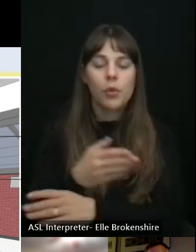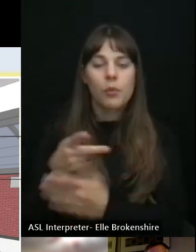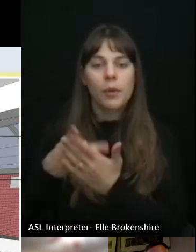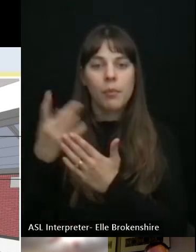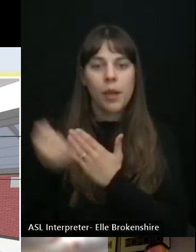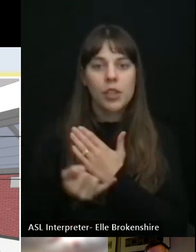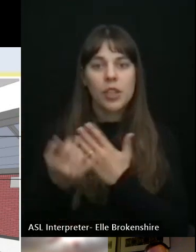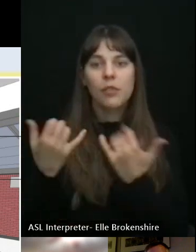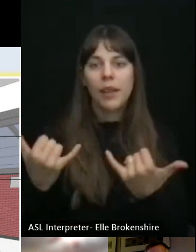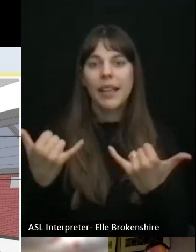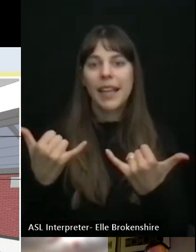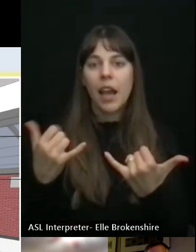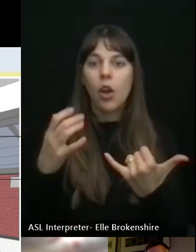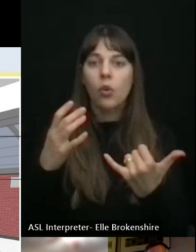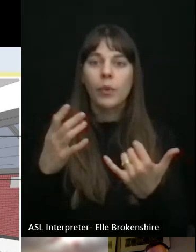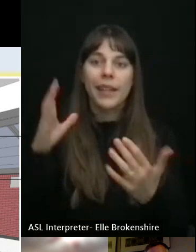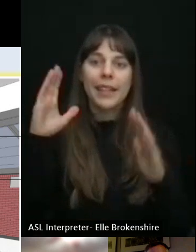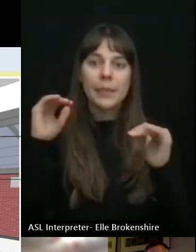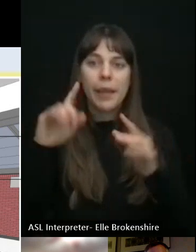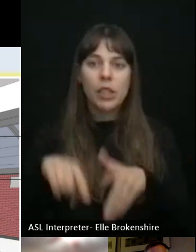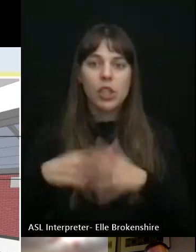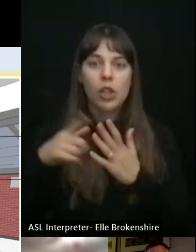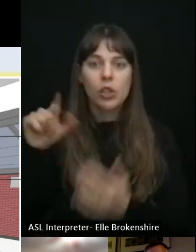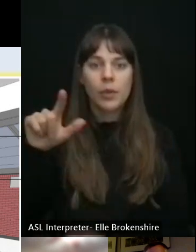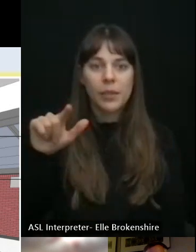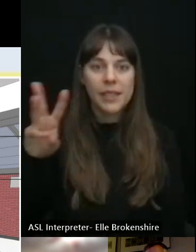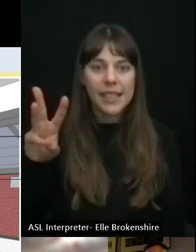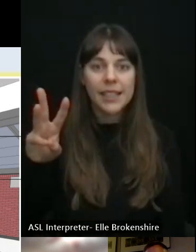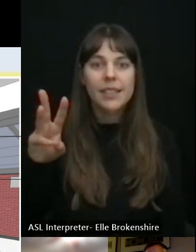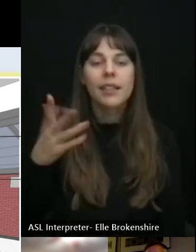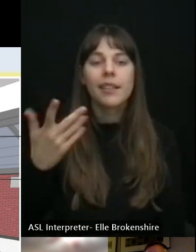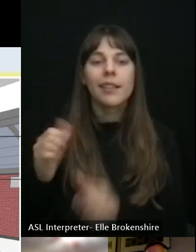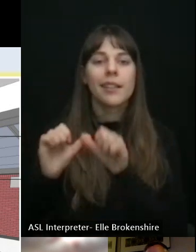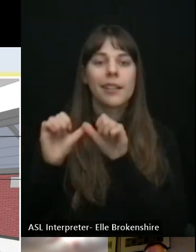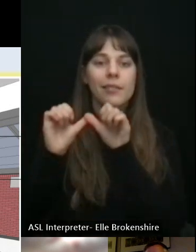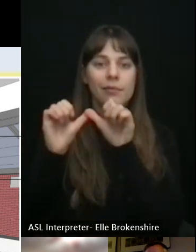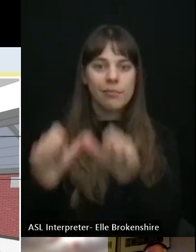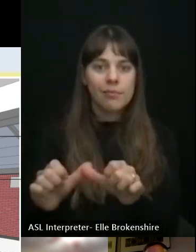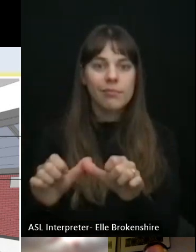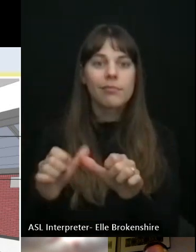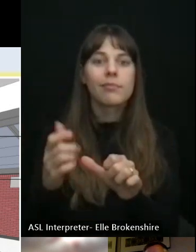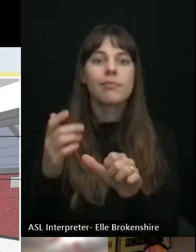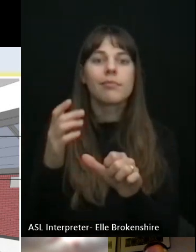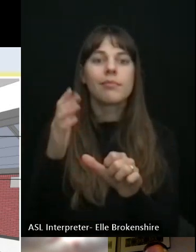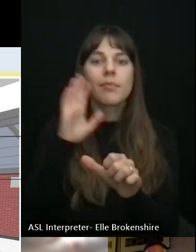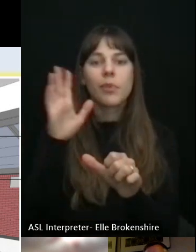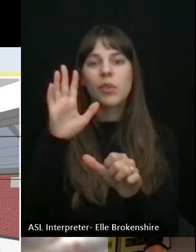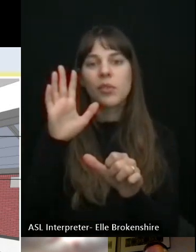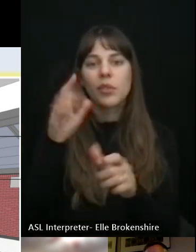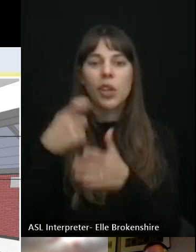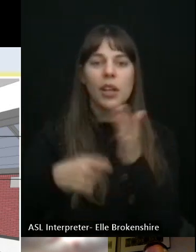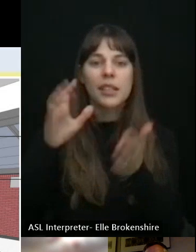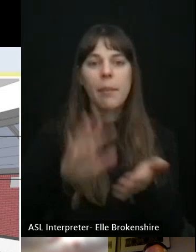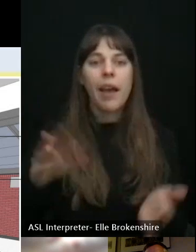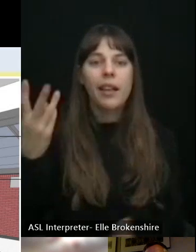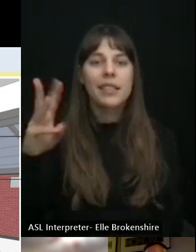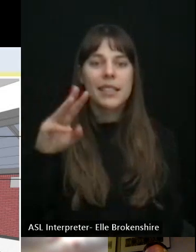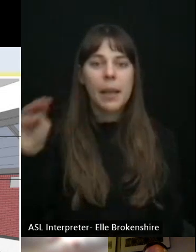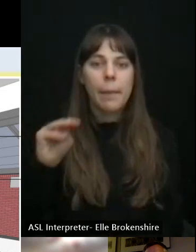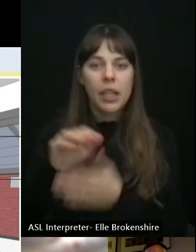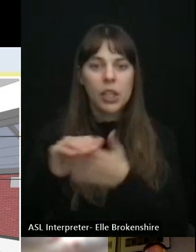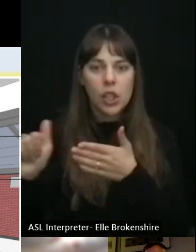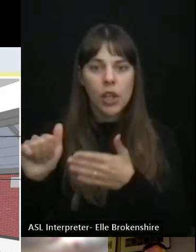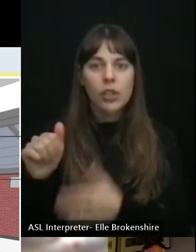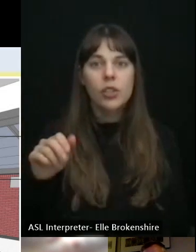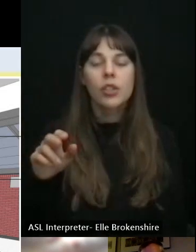million. On the upper right-hand side is just a rendering of Station Square for those improvements at Station Square. And the bottom